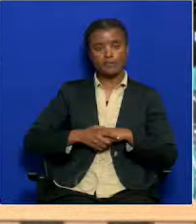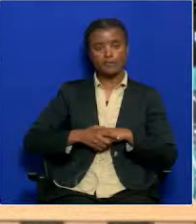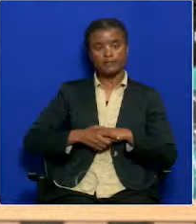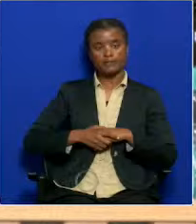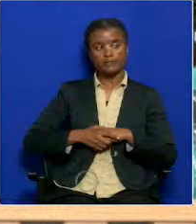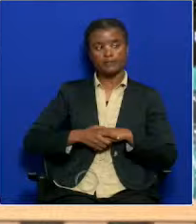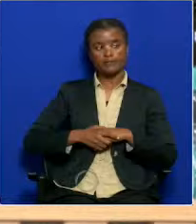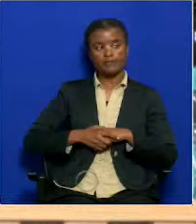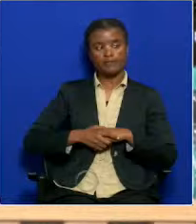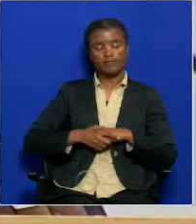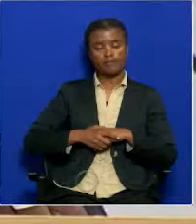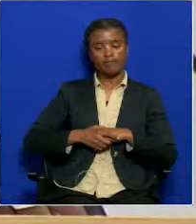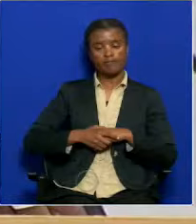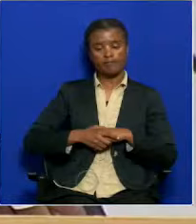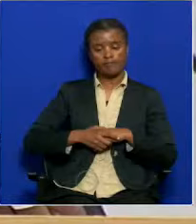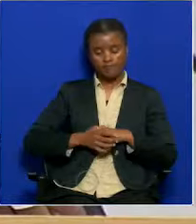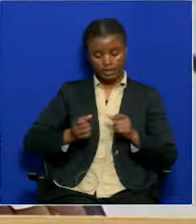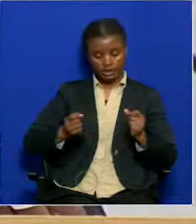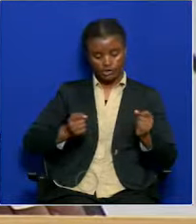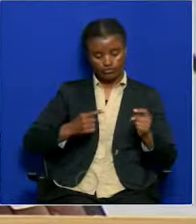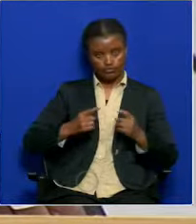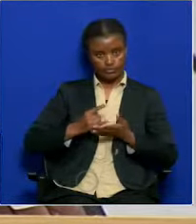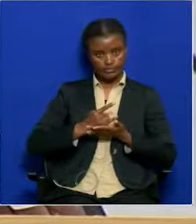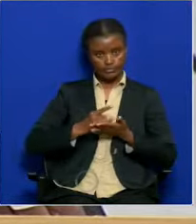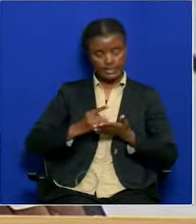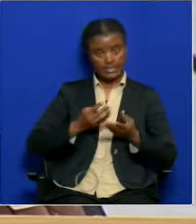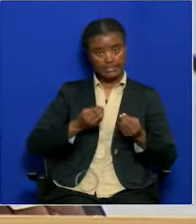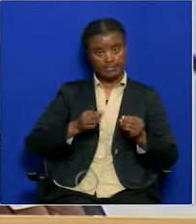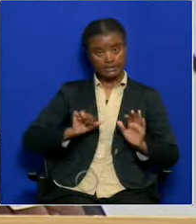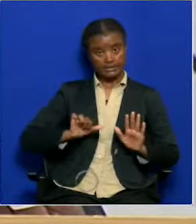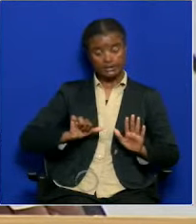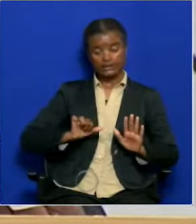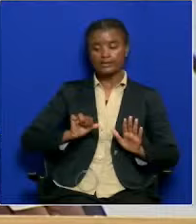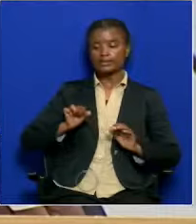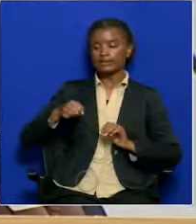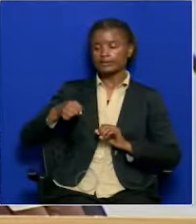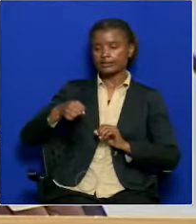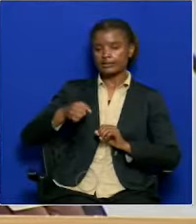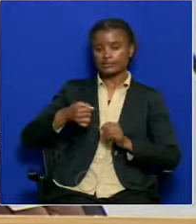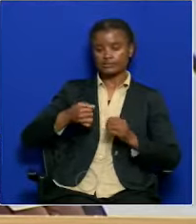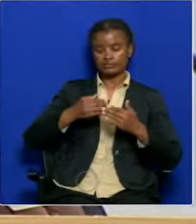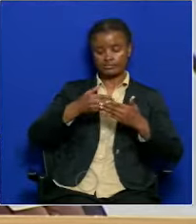Chart number 6. Yes, it's towards the bottom of the page.